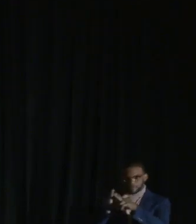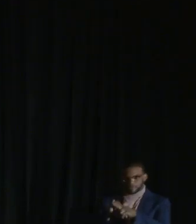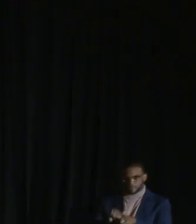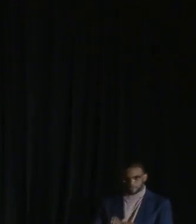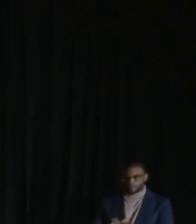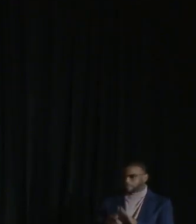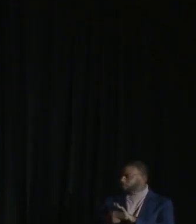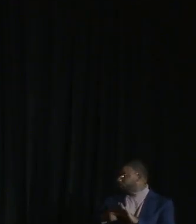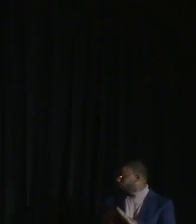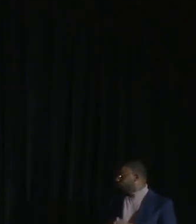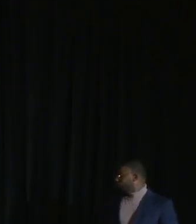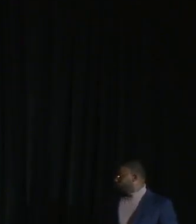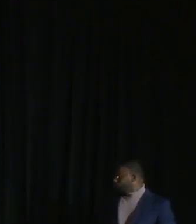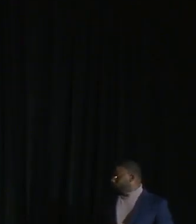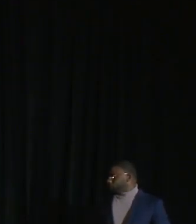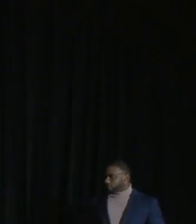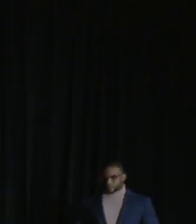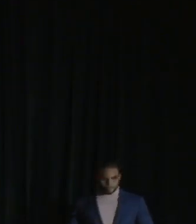Relations Commission.